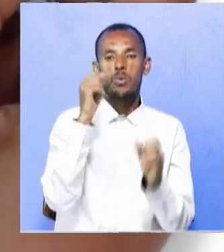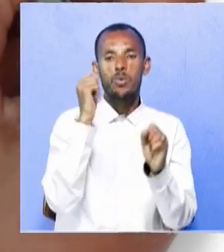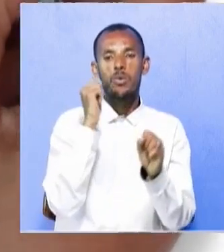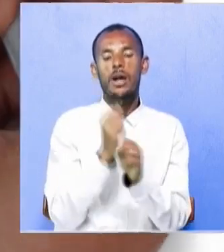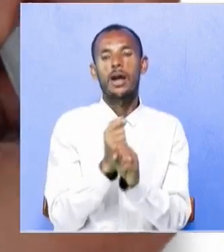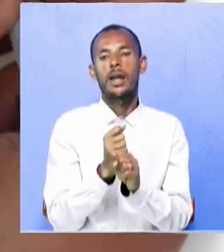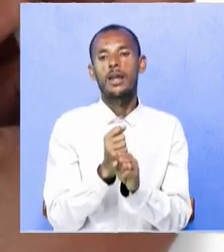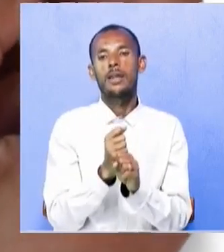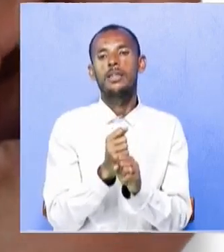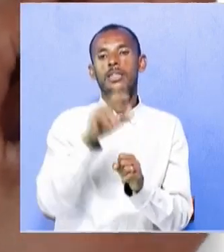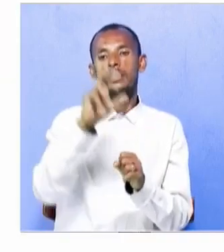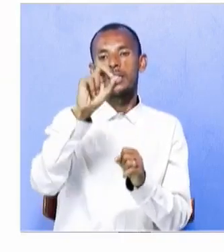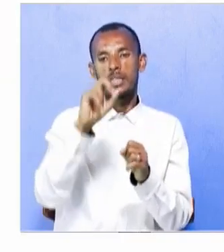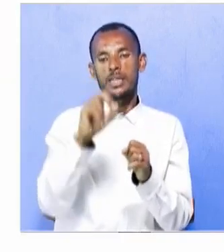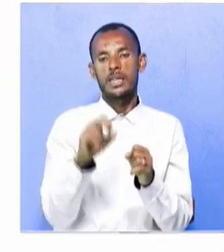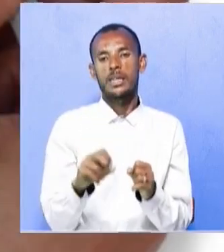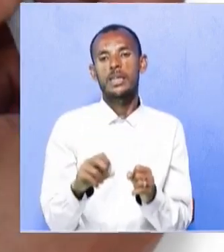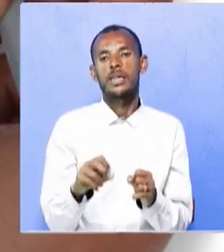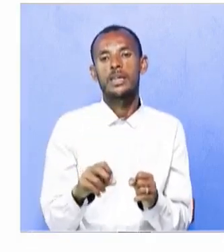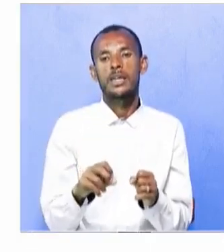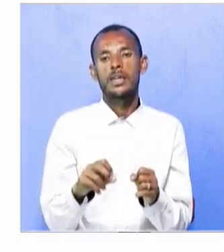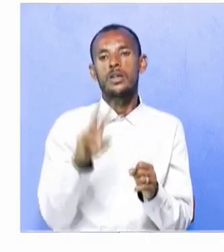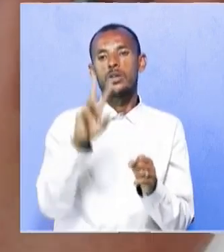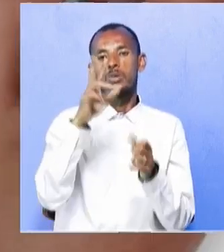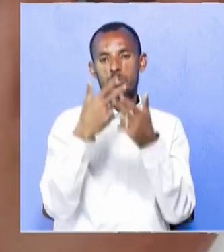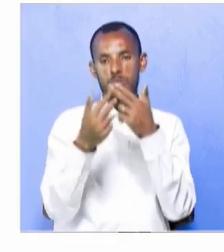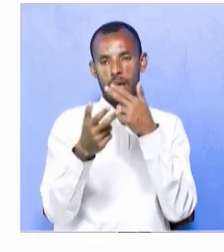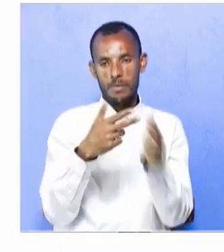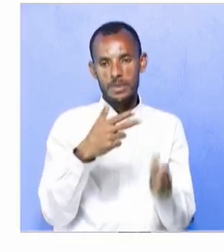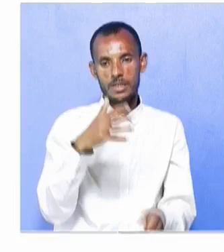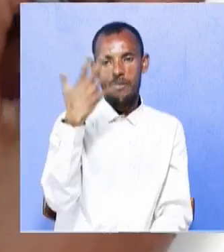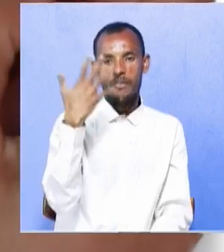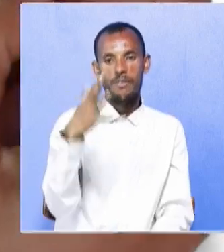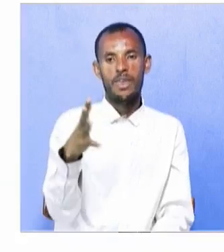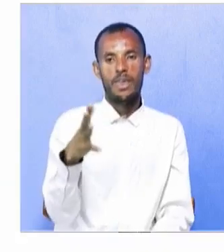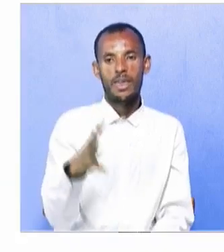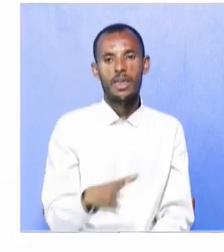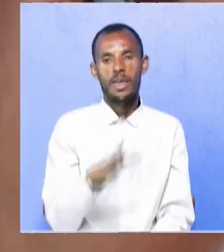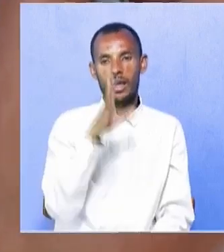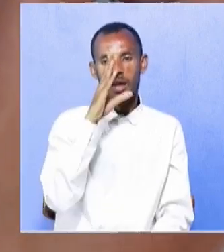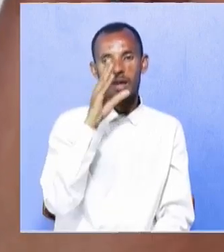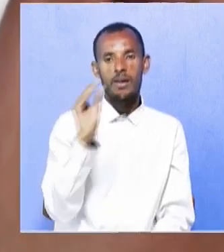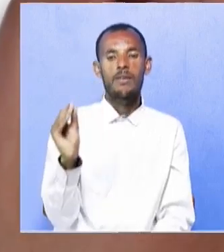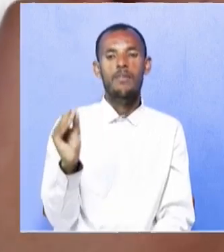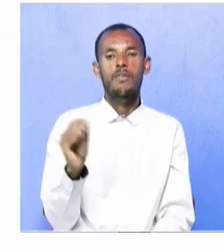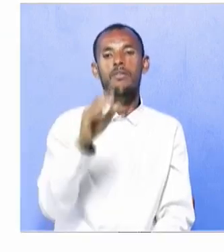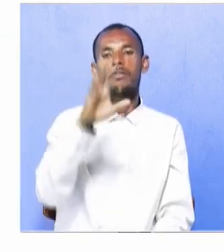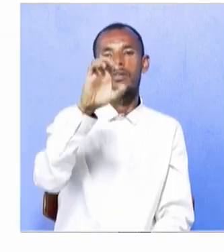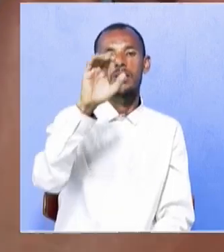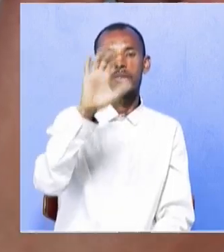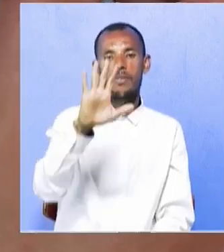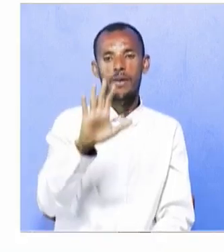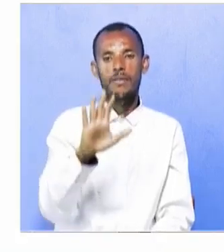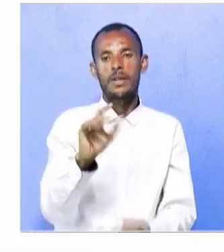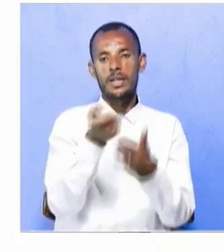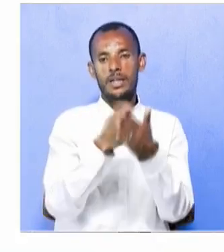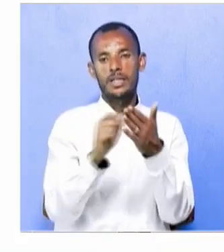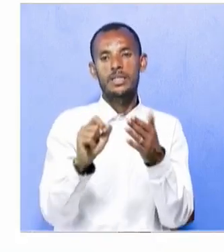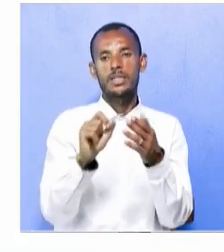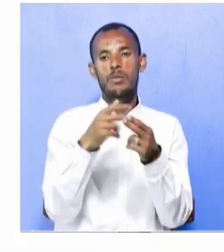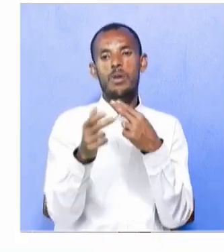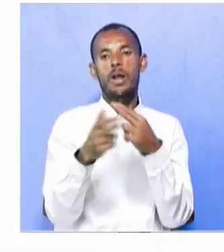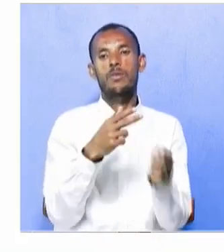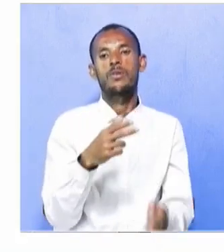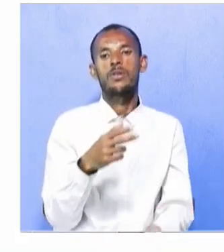write 30 as a product of 2 times 15, and 45 can be written as a product